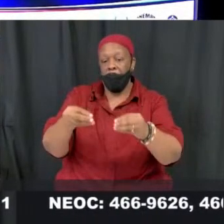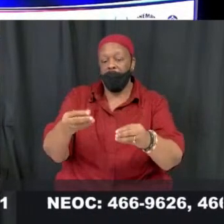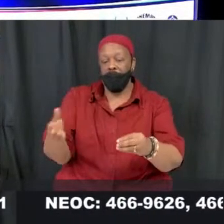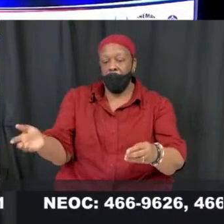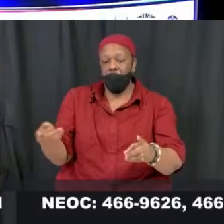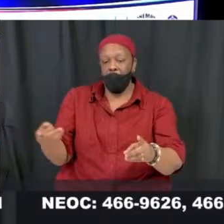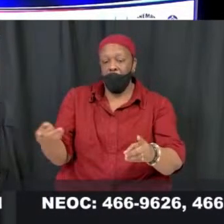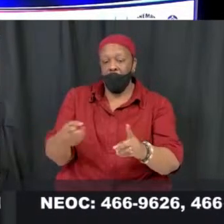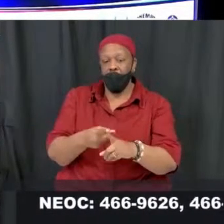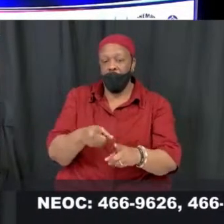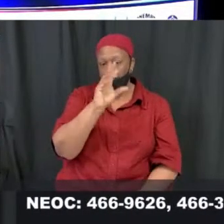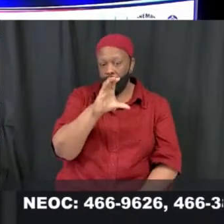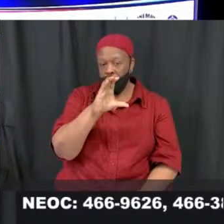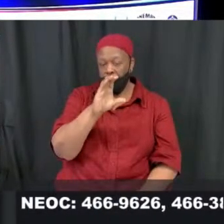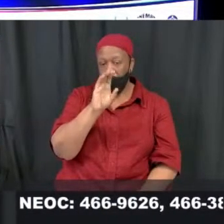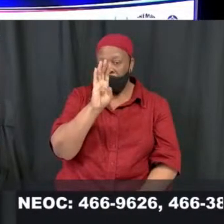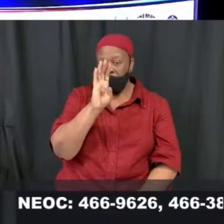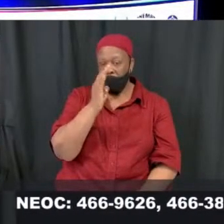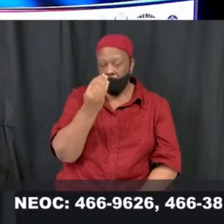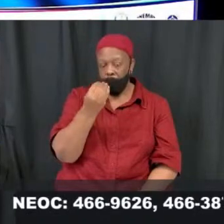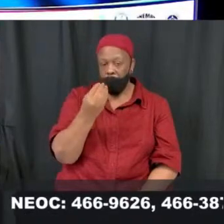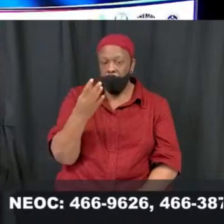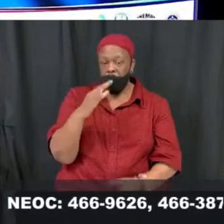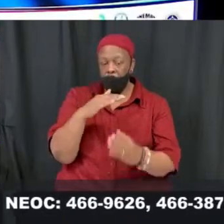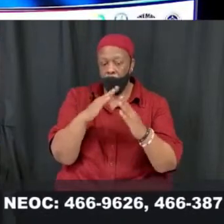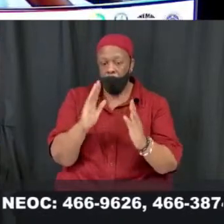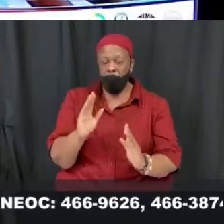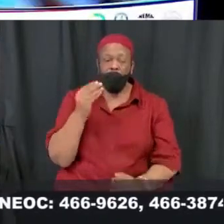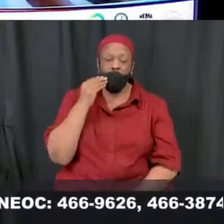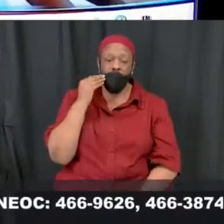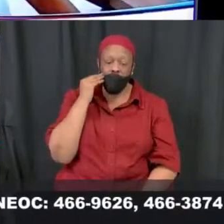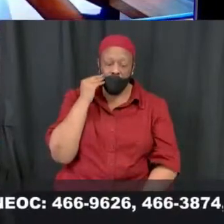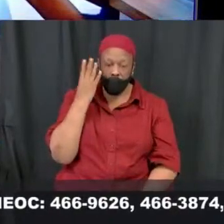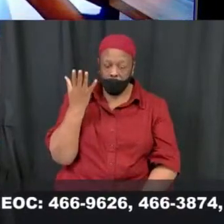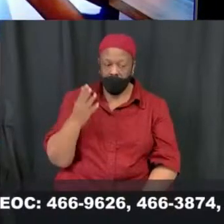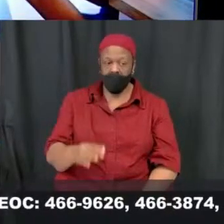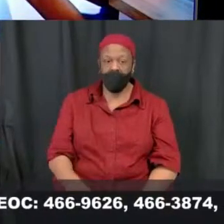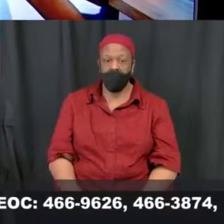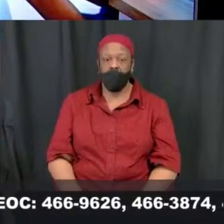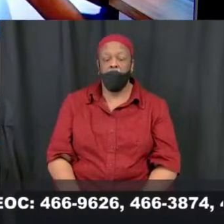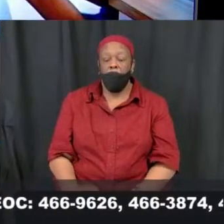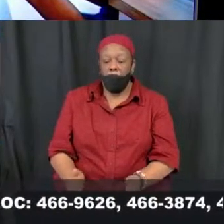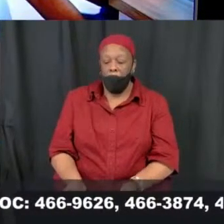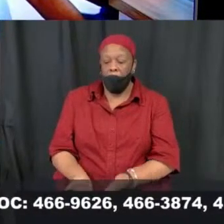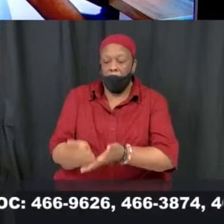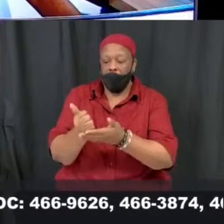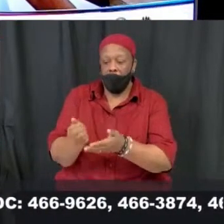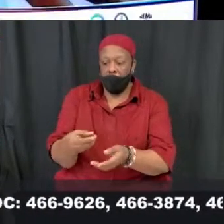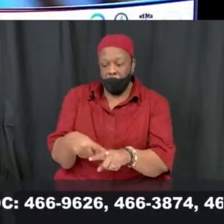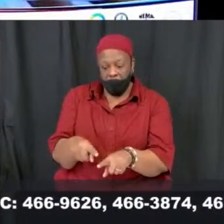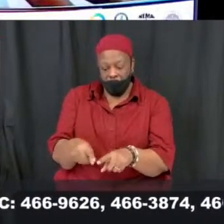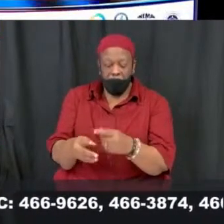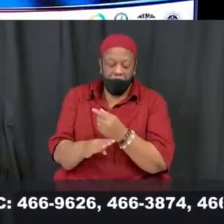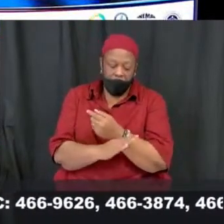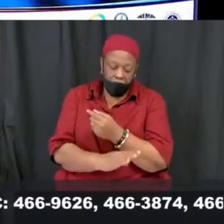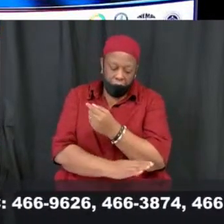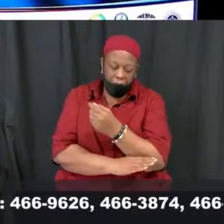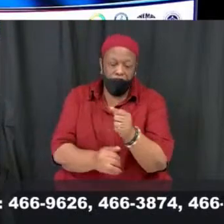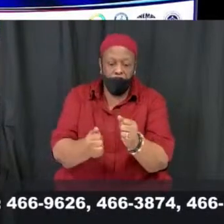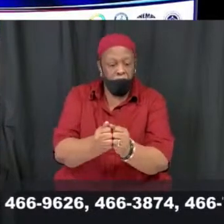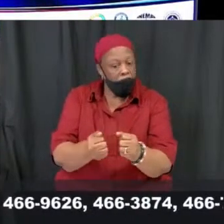114 households. I am happy to continue to provide this support to these